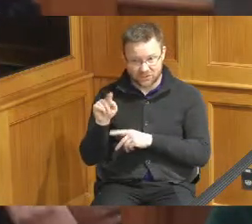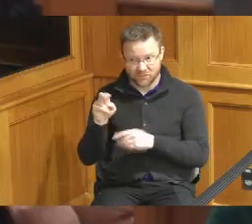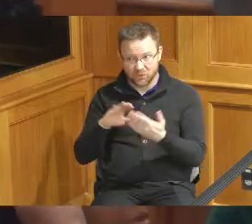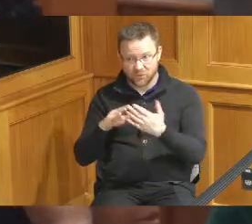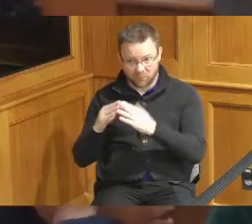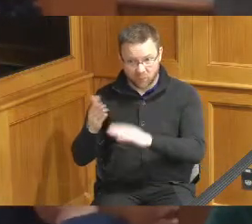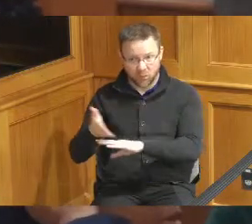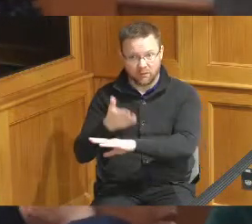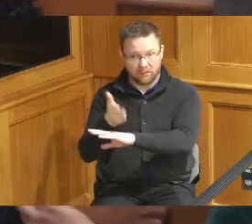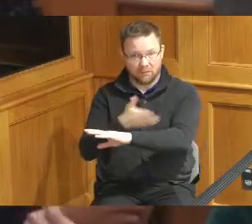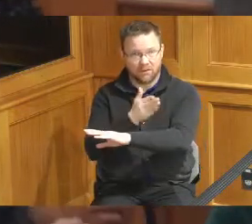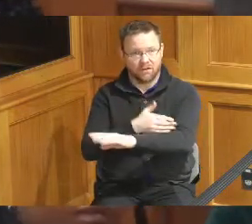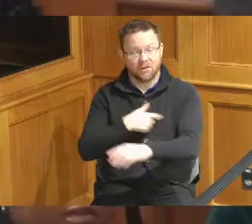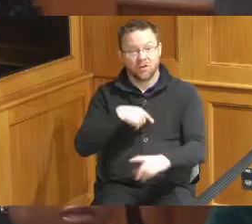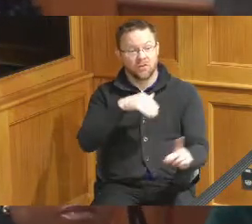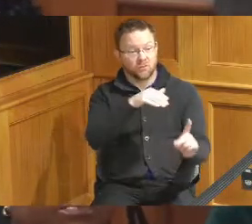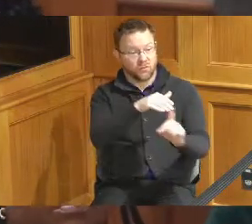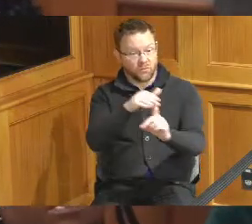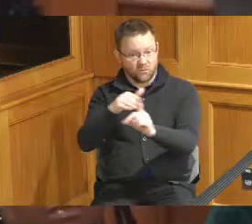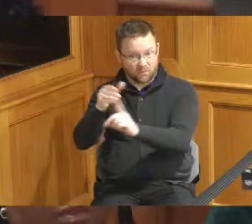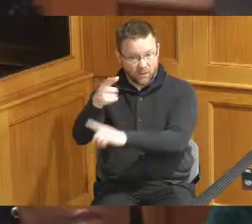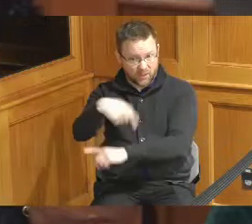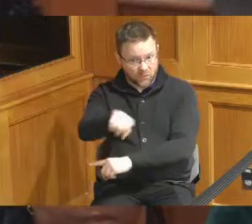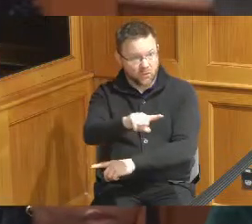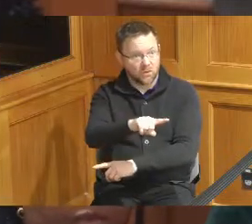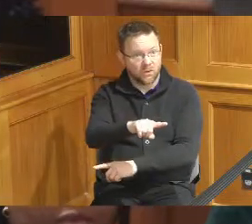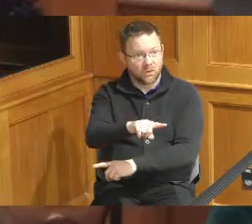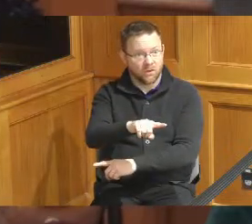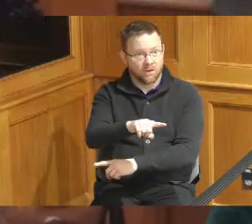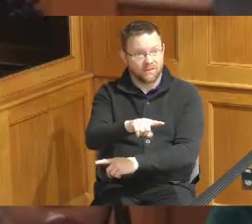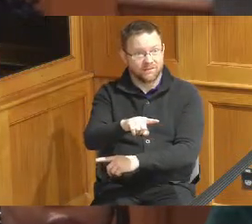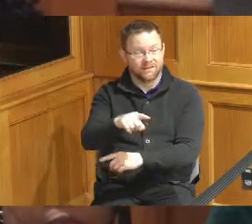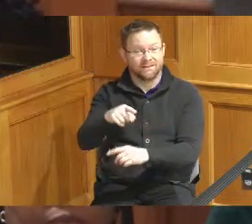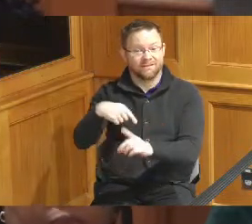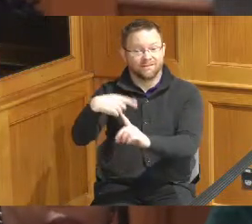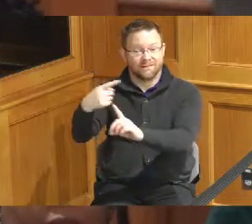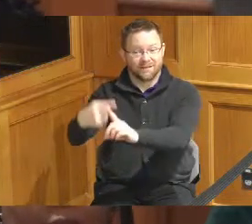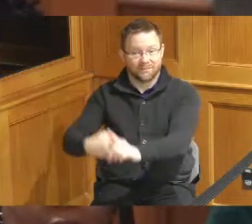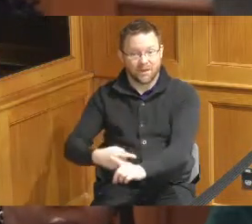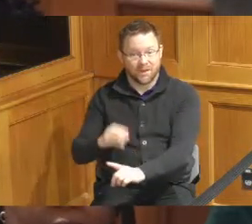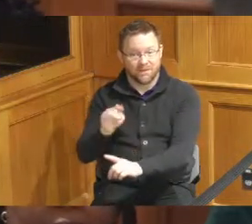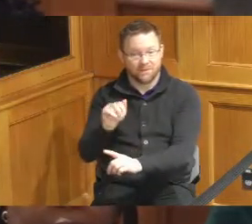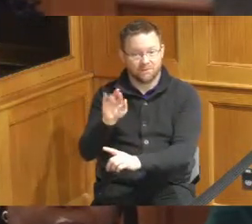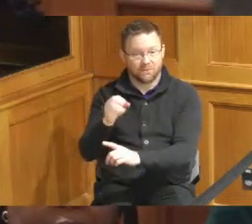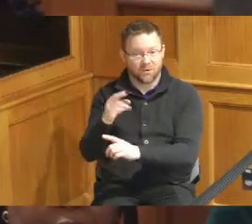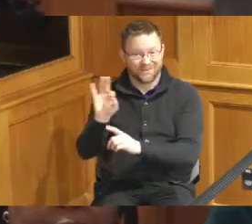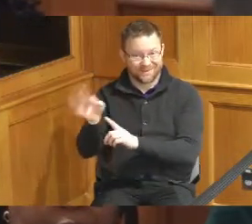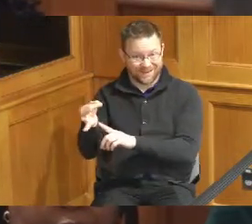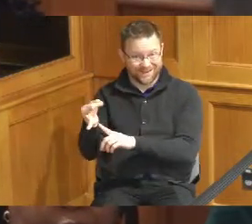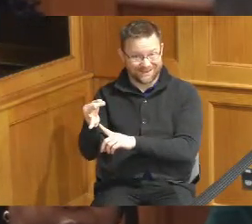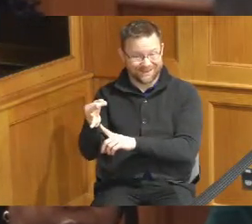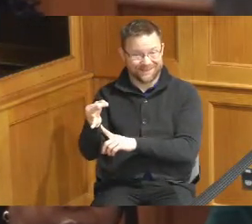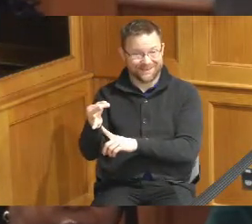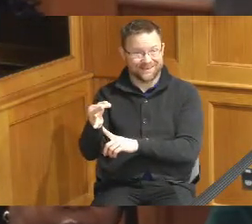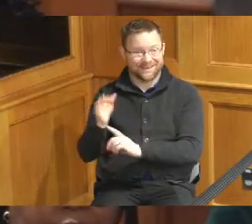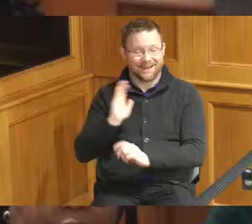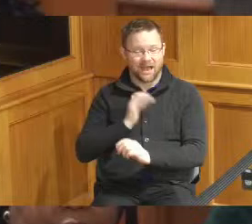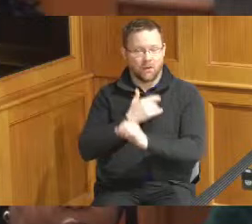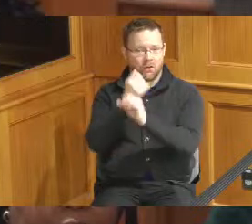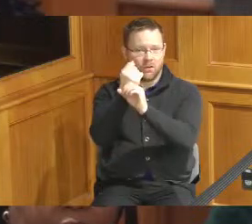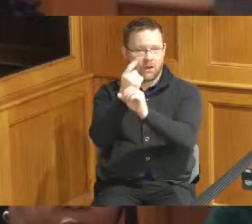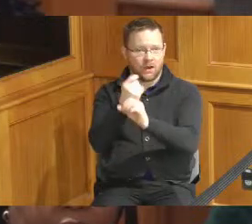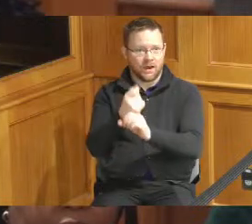Just a reminder for those that are here, the reminder that next month, March the 9th, we're going to have our